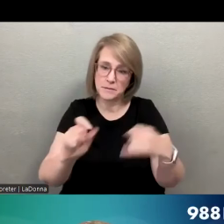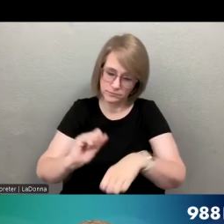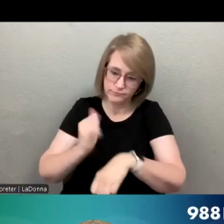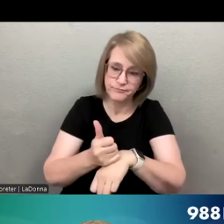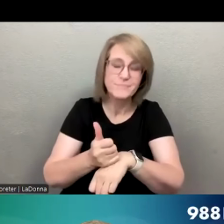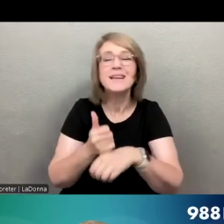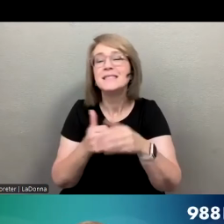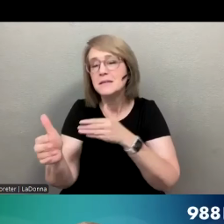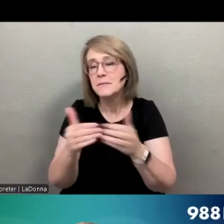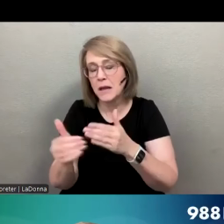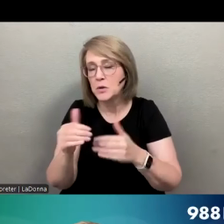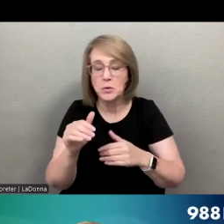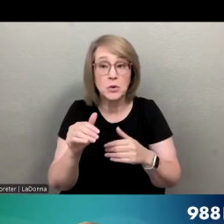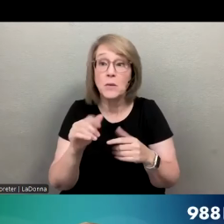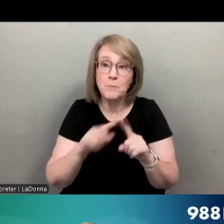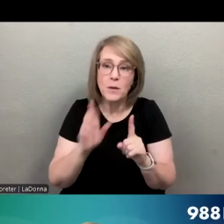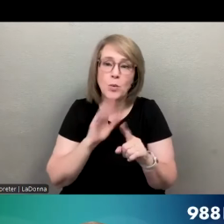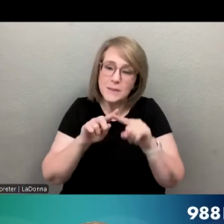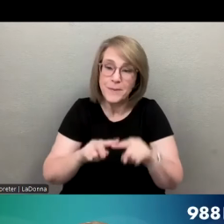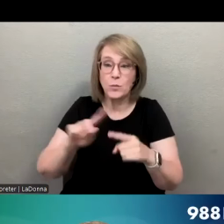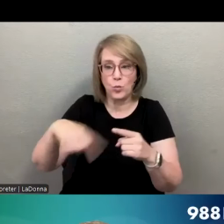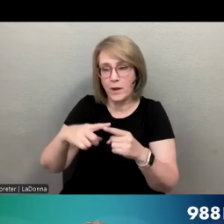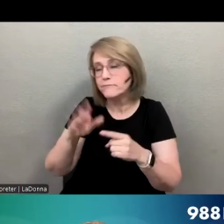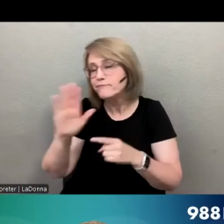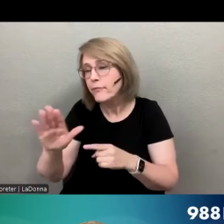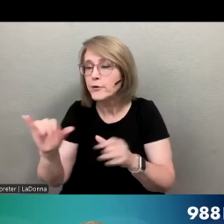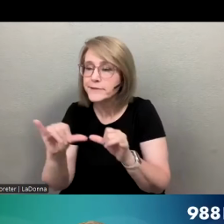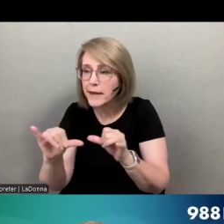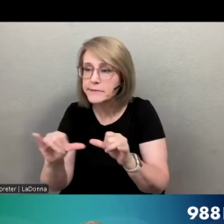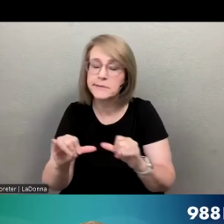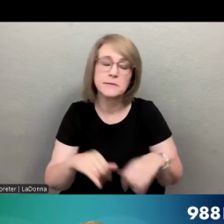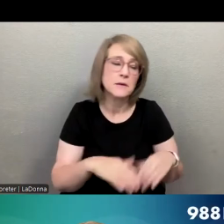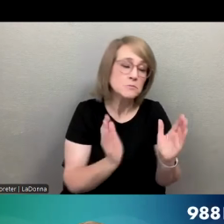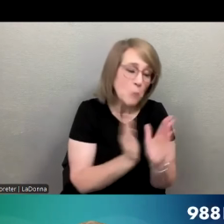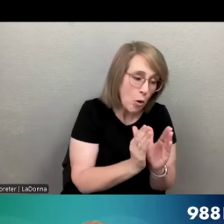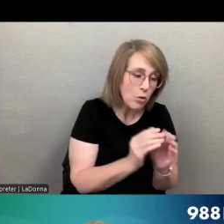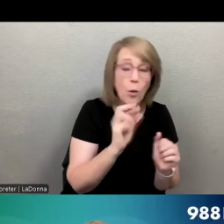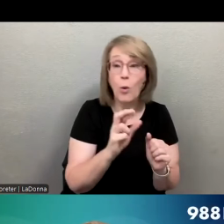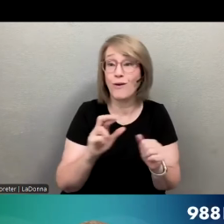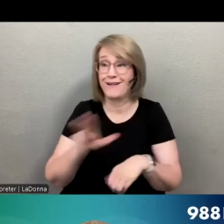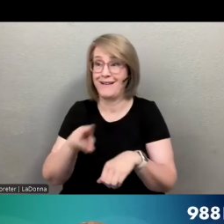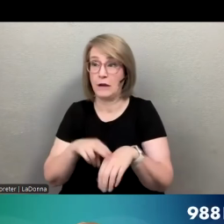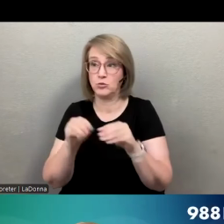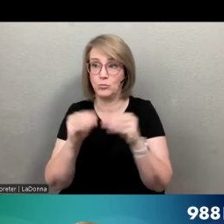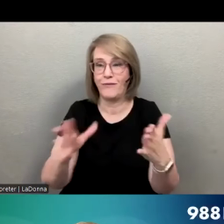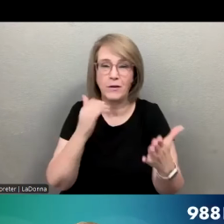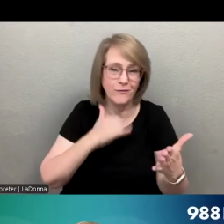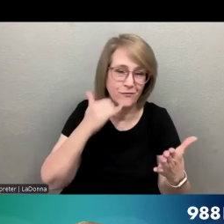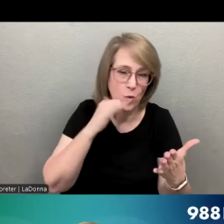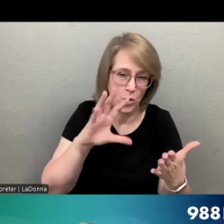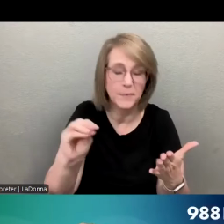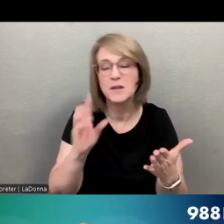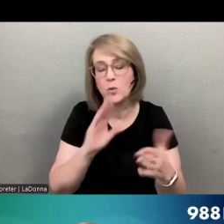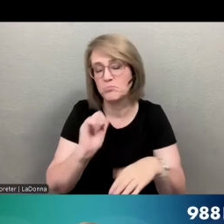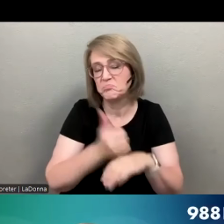larger national providers versus smaller non-national providers. So in that proposed rule, there's a timeline for